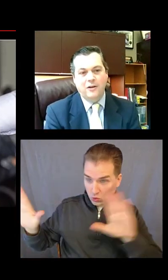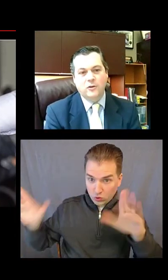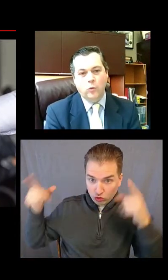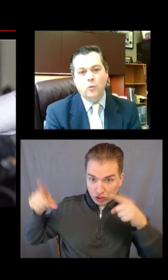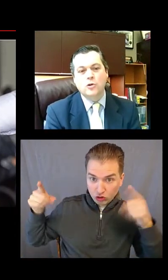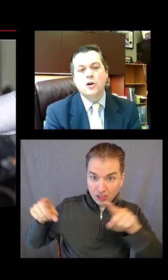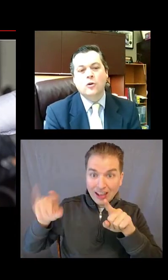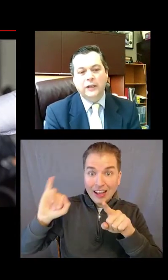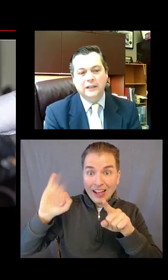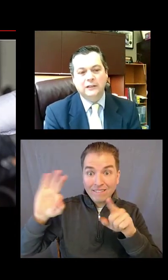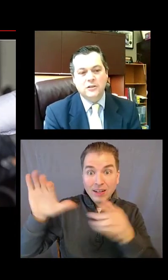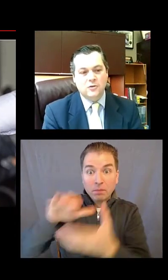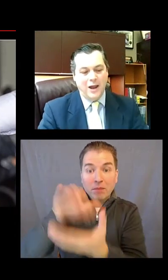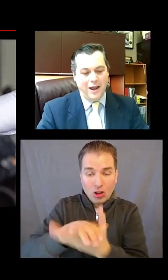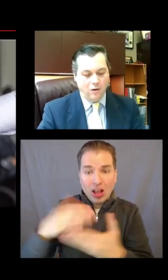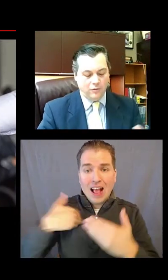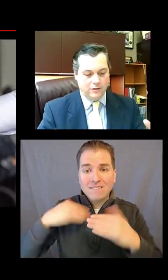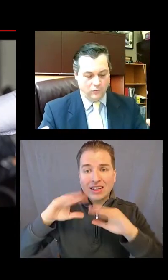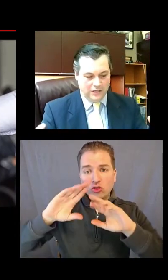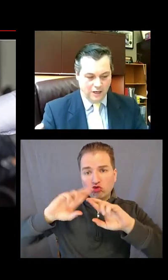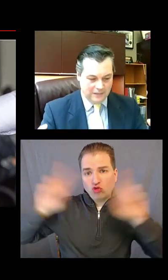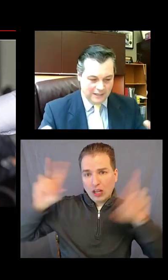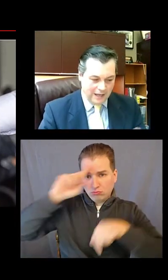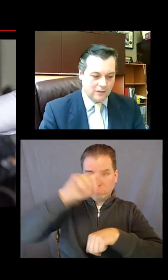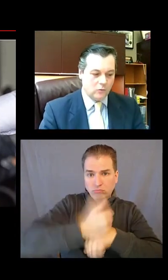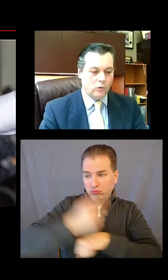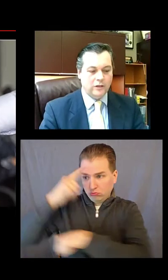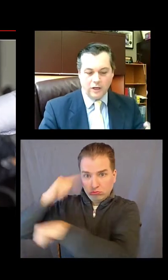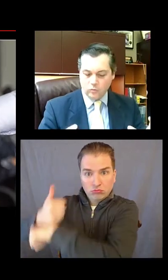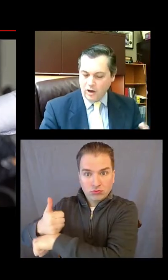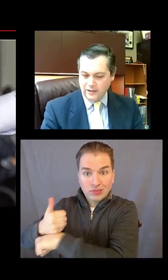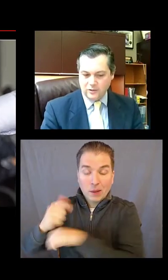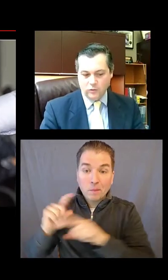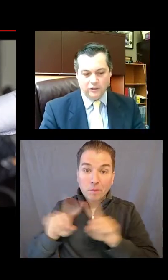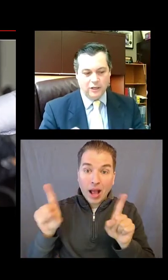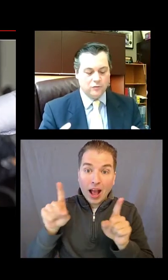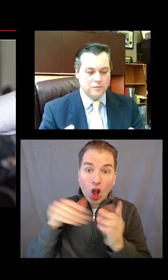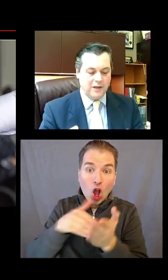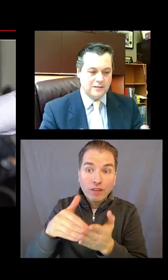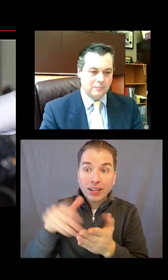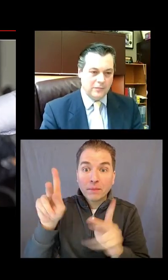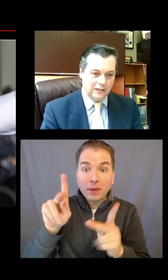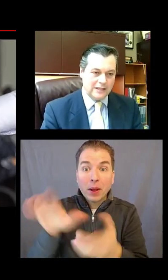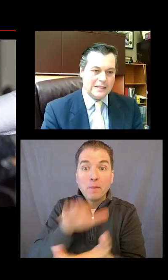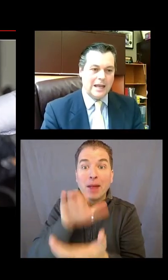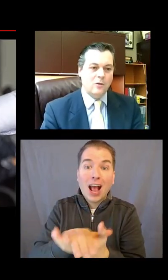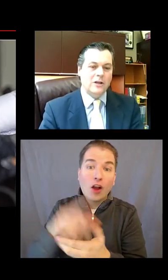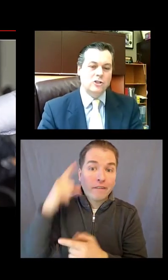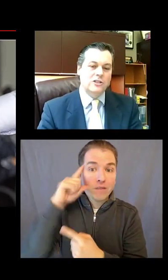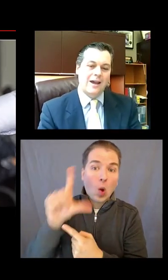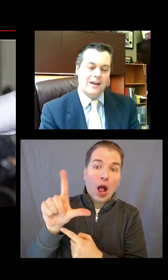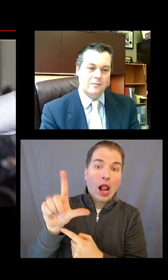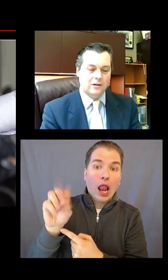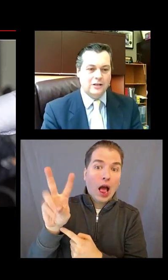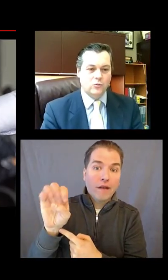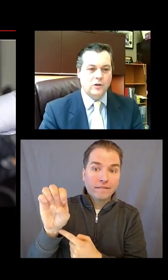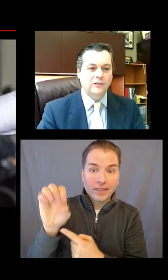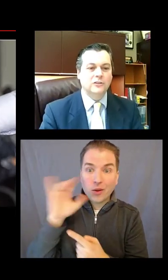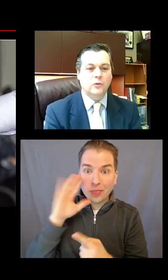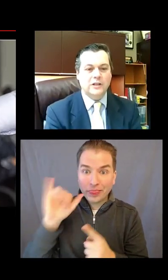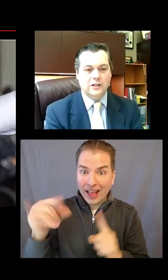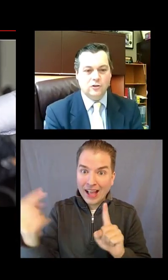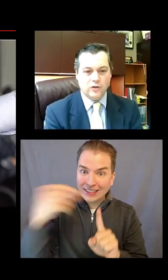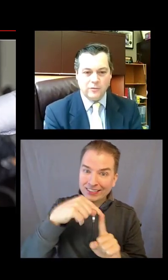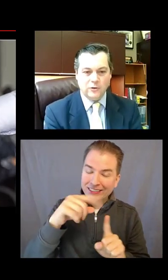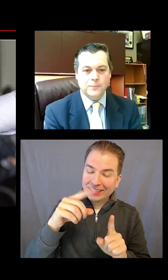think about is what would go into how that we come together, what are our rights, what are our responsibilities, how much time are each one